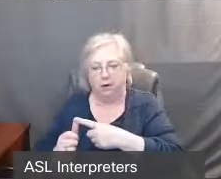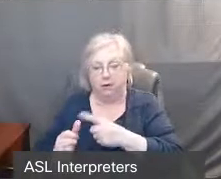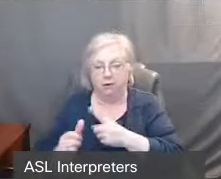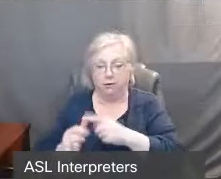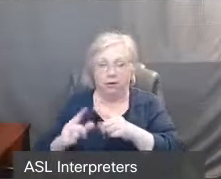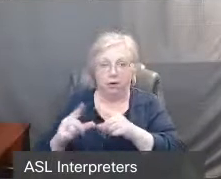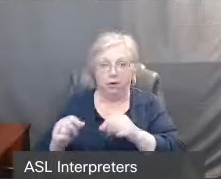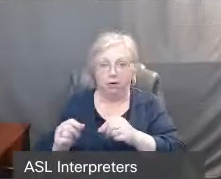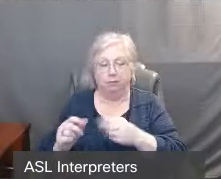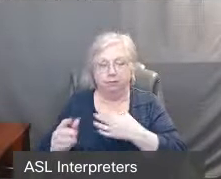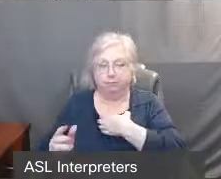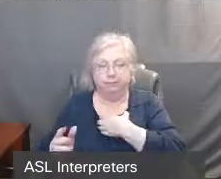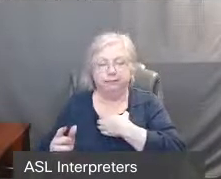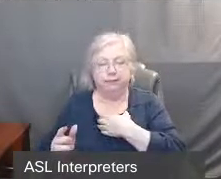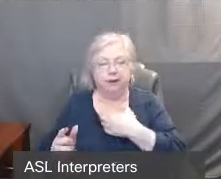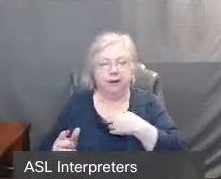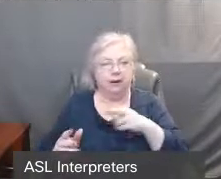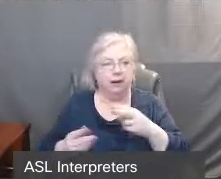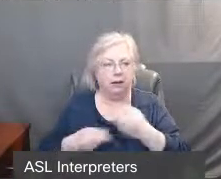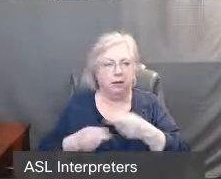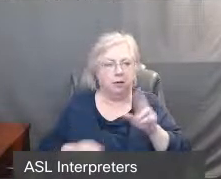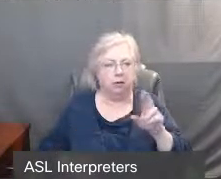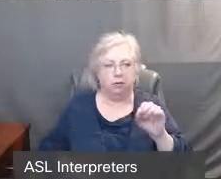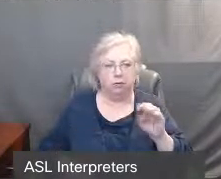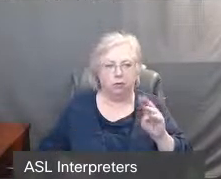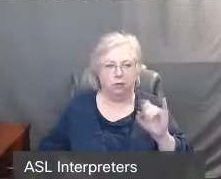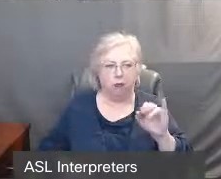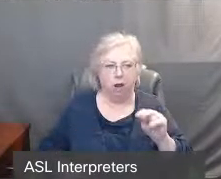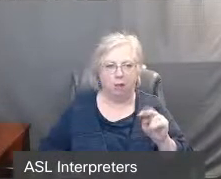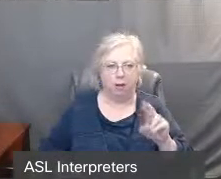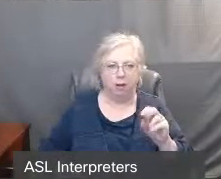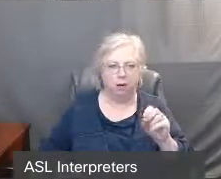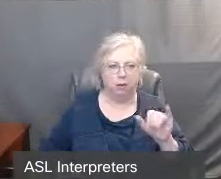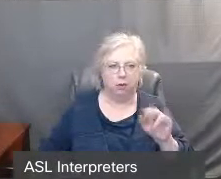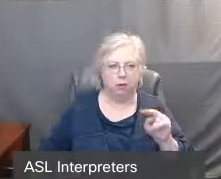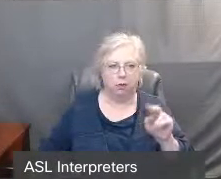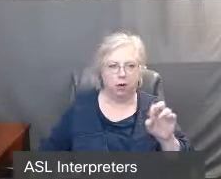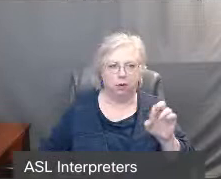we have in opposition is Robin Reynolds.